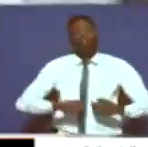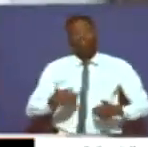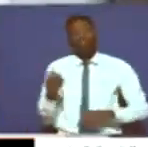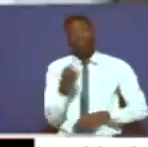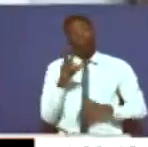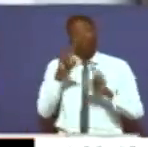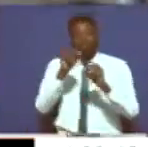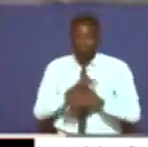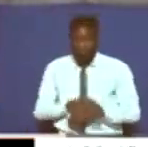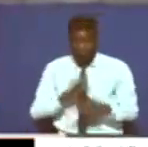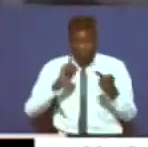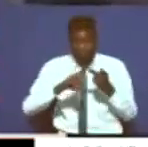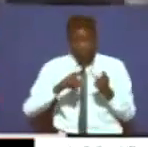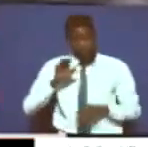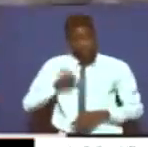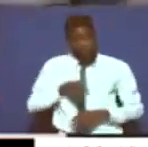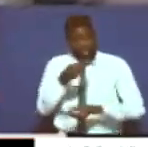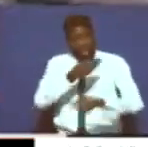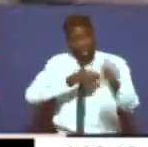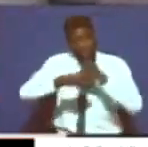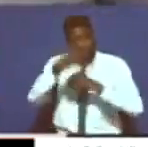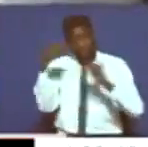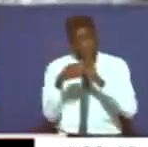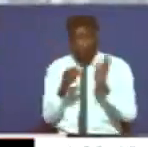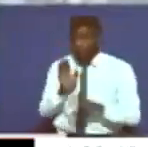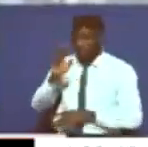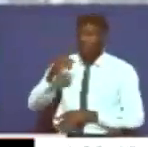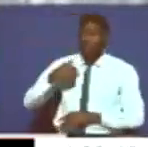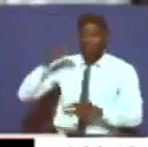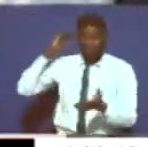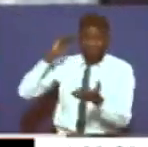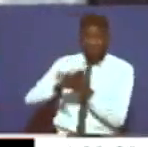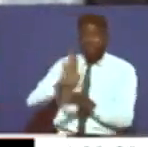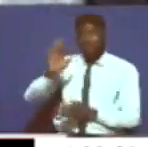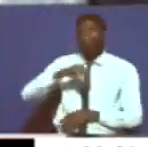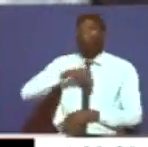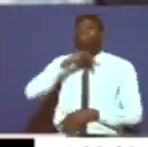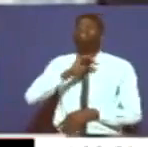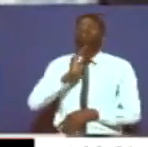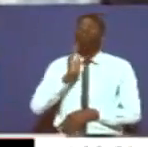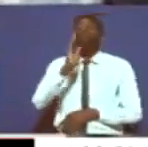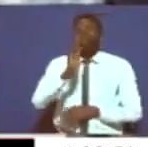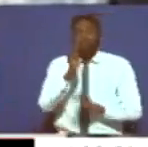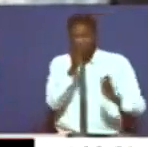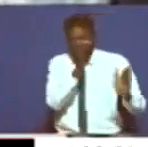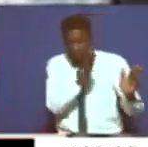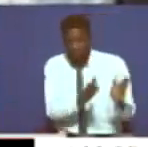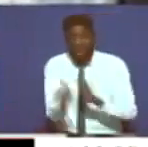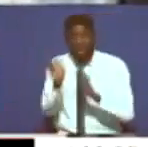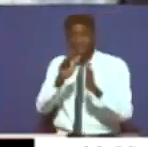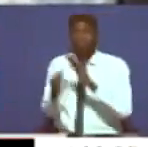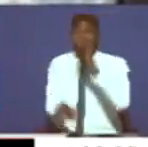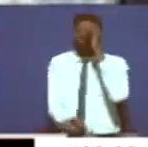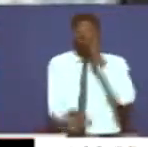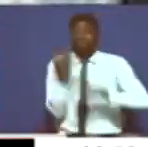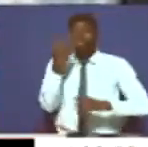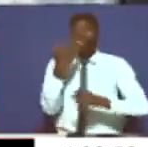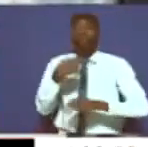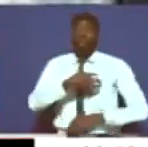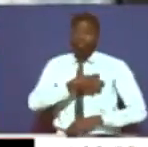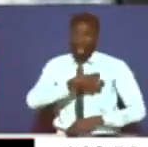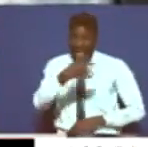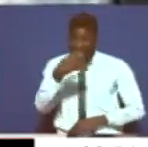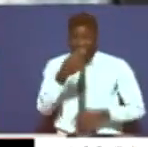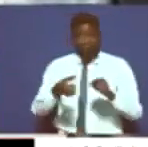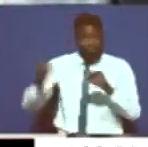point. I believe that Baba is rolling out a plan that will increase wealth, that will increase programs that